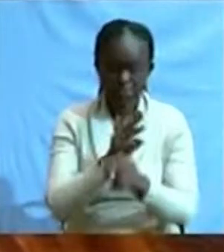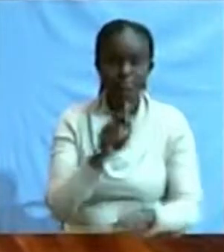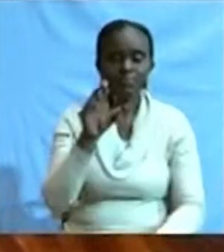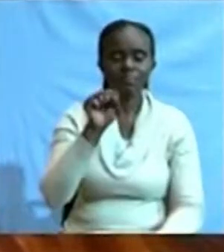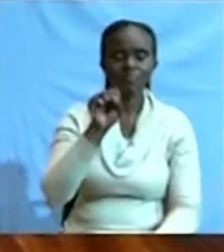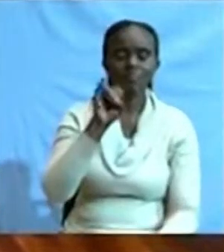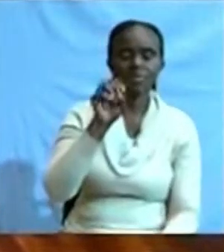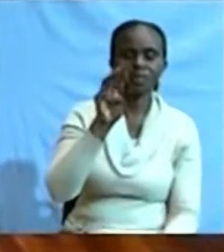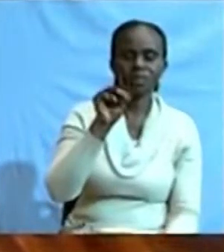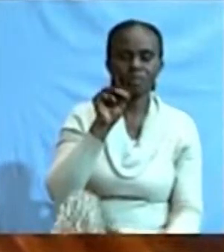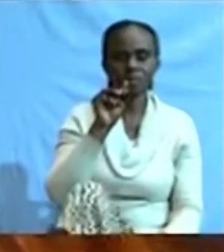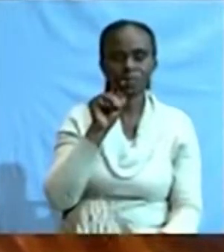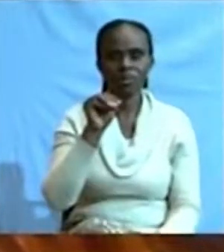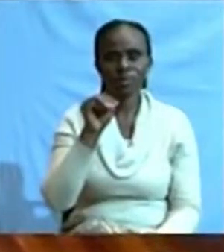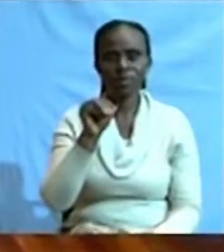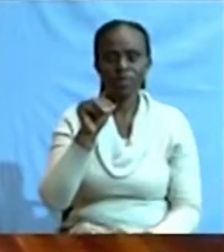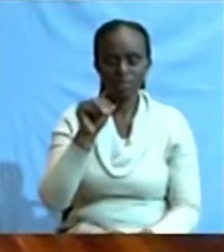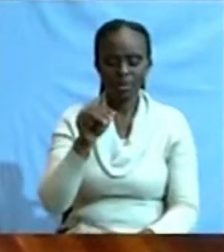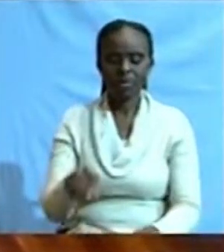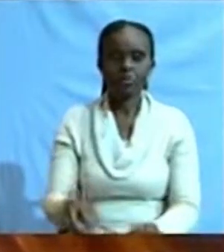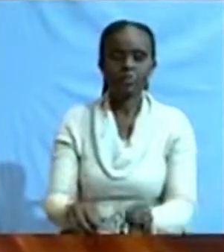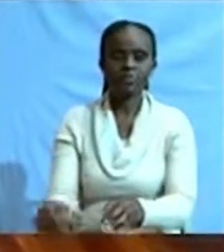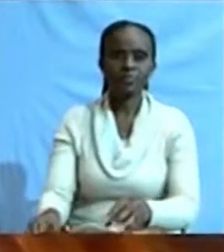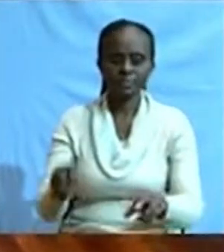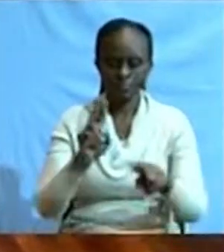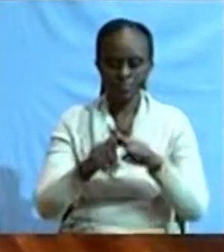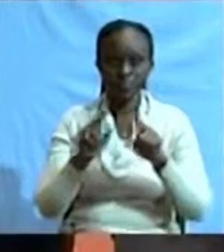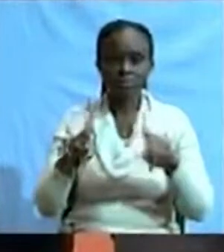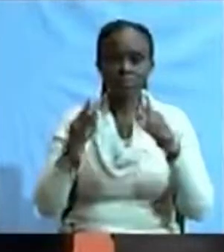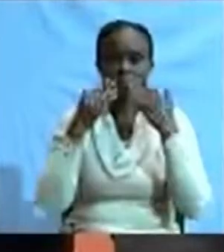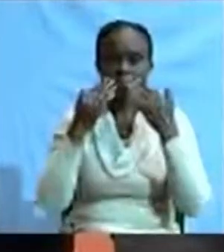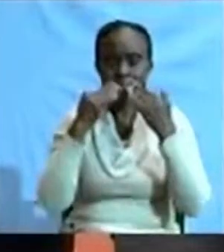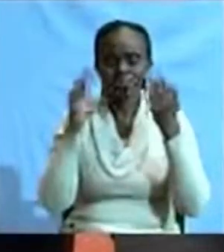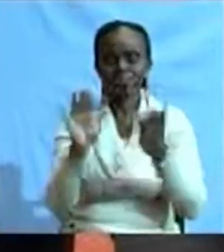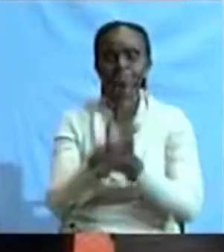Thank you very much, Chair. I'll take you to page 1,